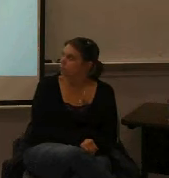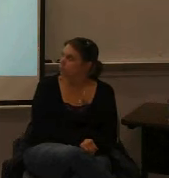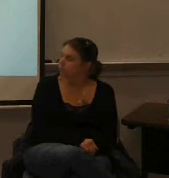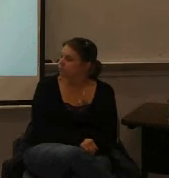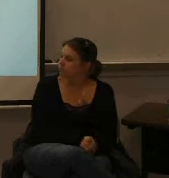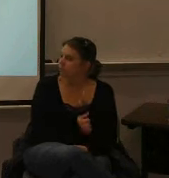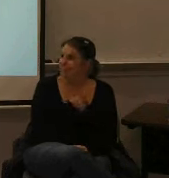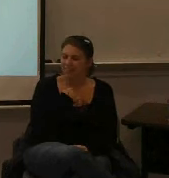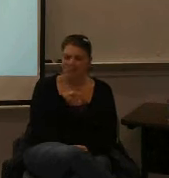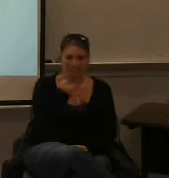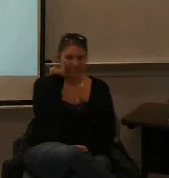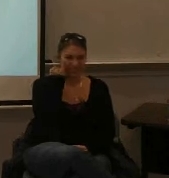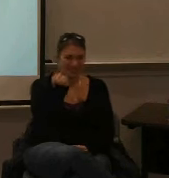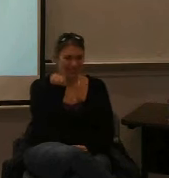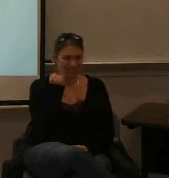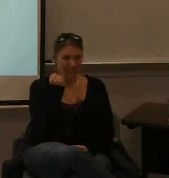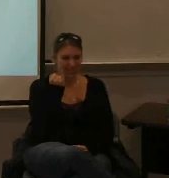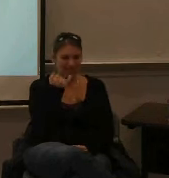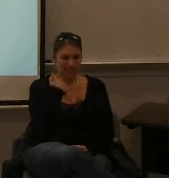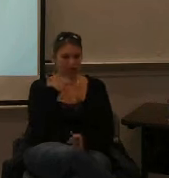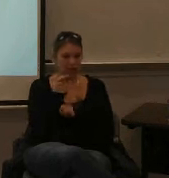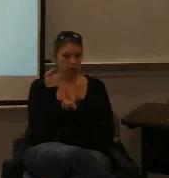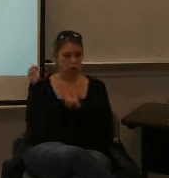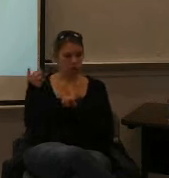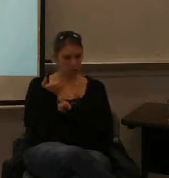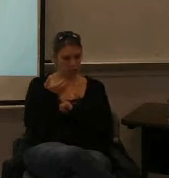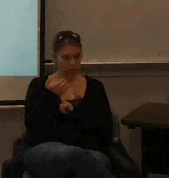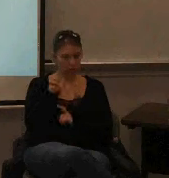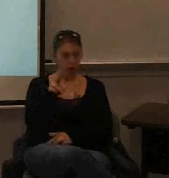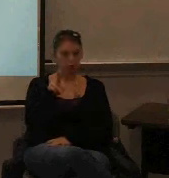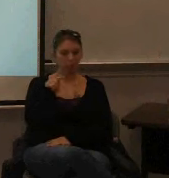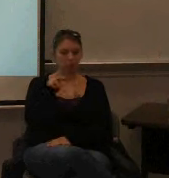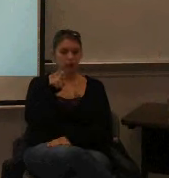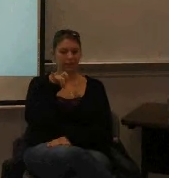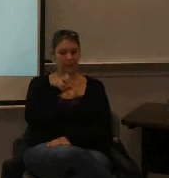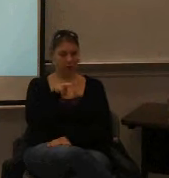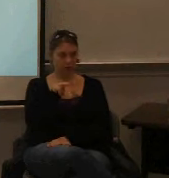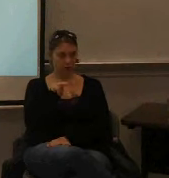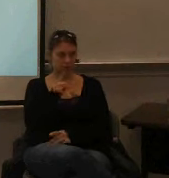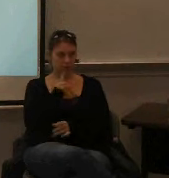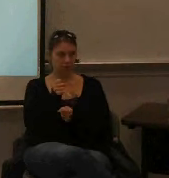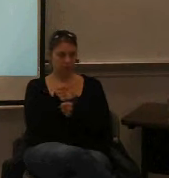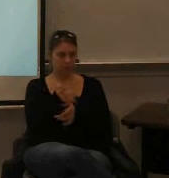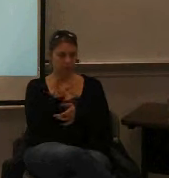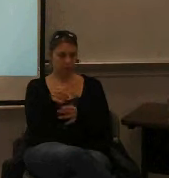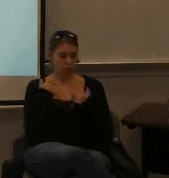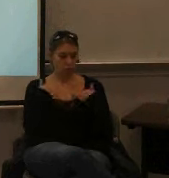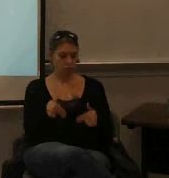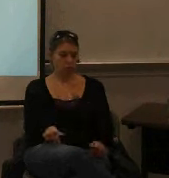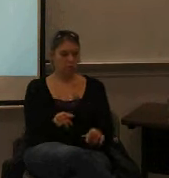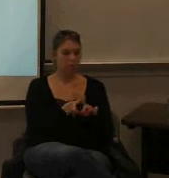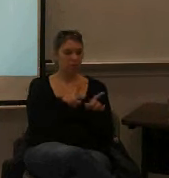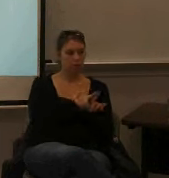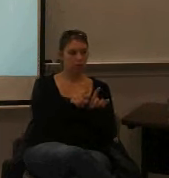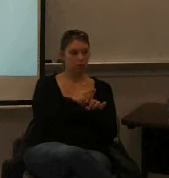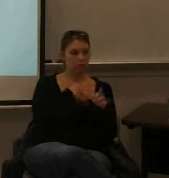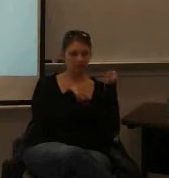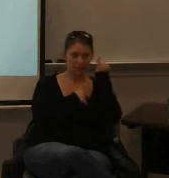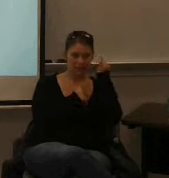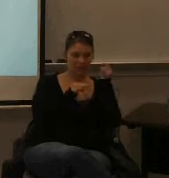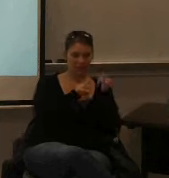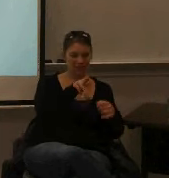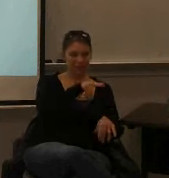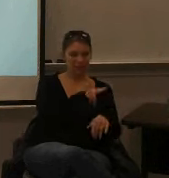So there's this idea that there's cultural eutrophication, which is caused by humans, but then there's also this idea of this